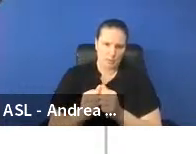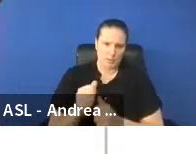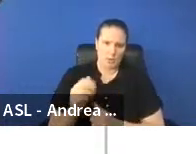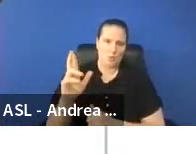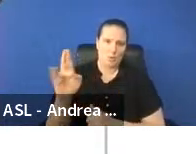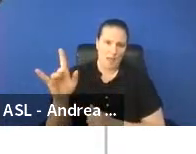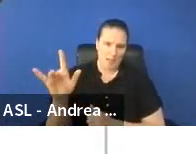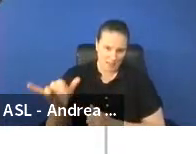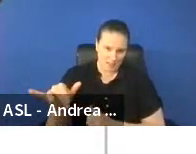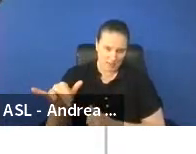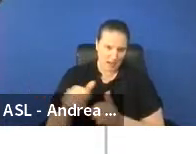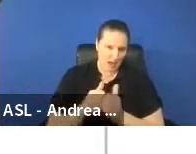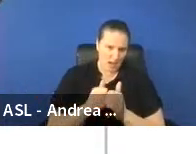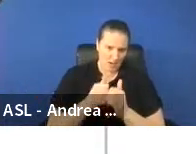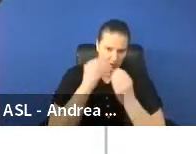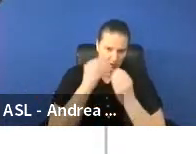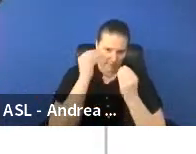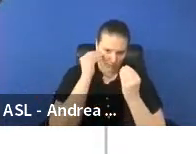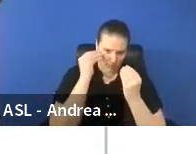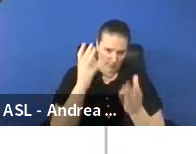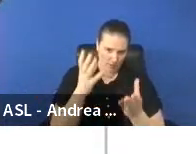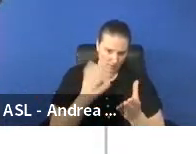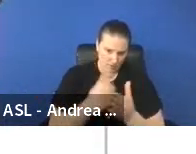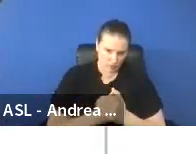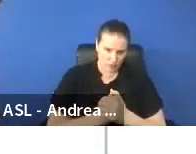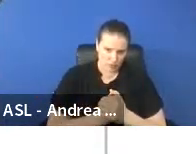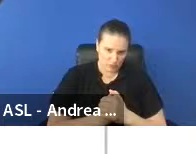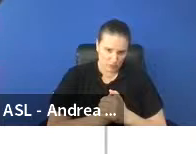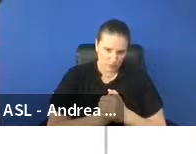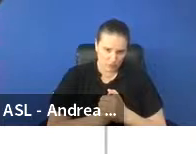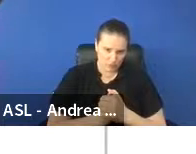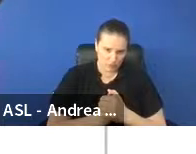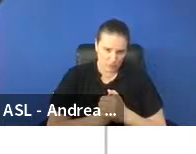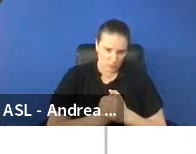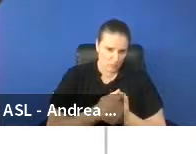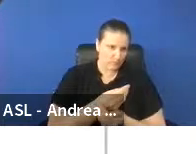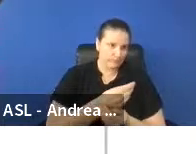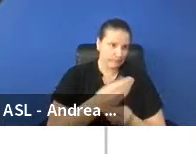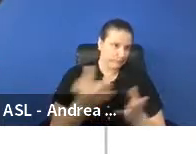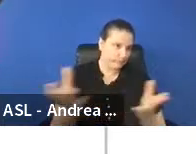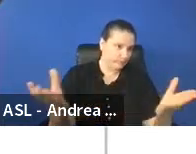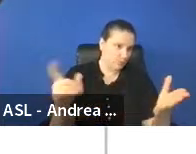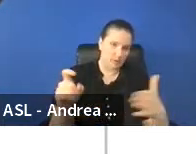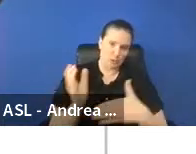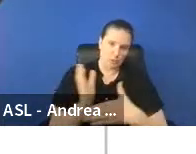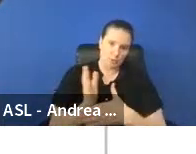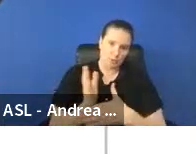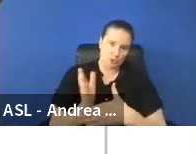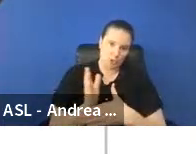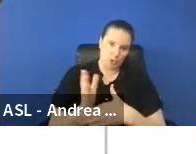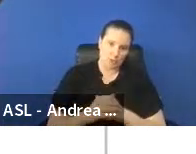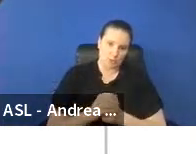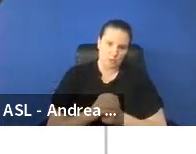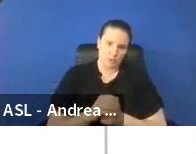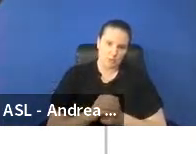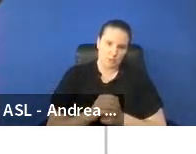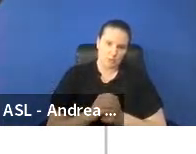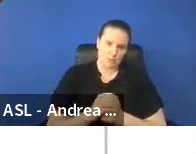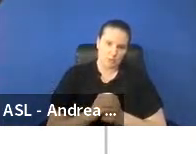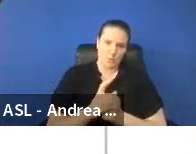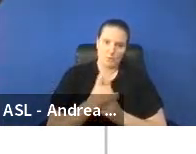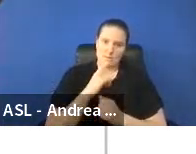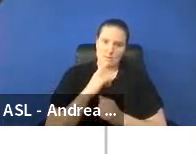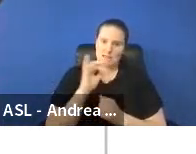of how information is going out or needs to be shared. So I'll say that and apologize